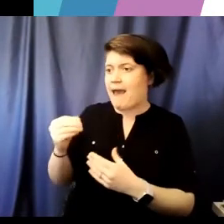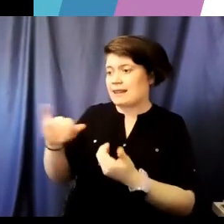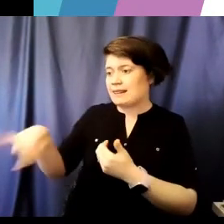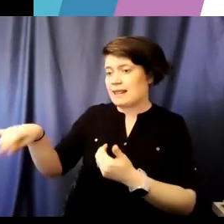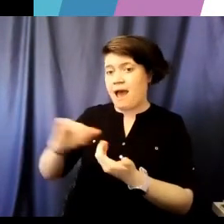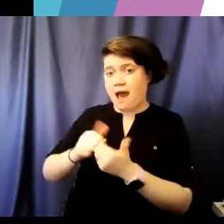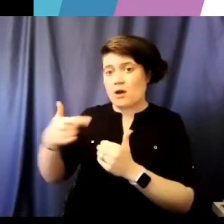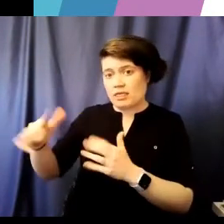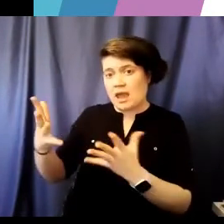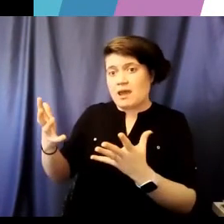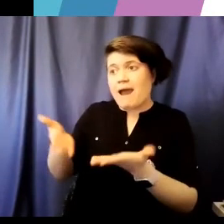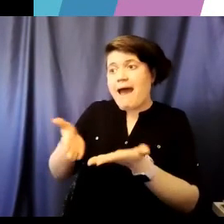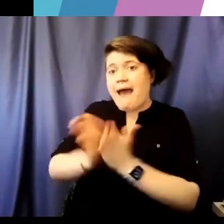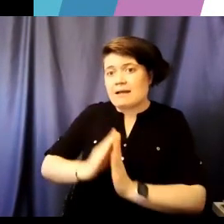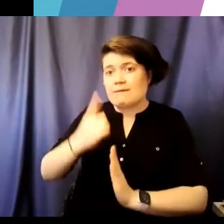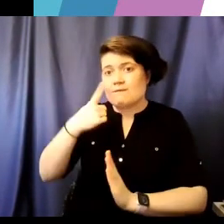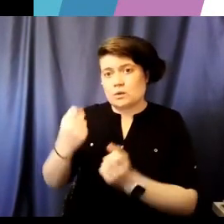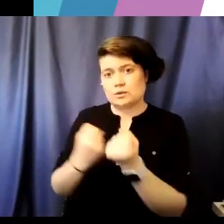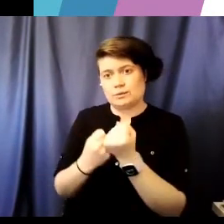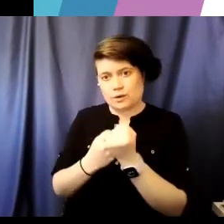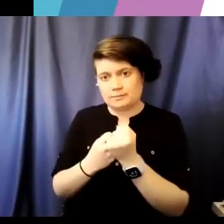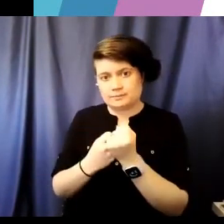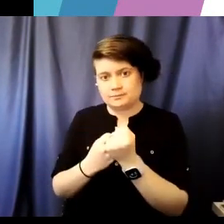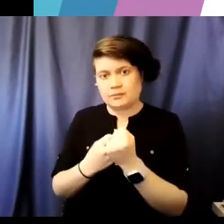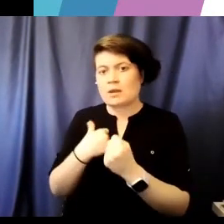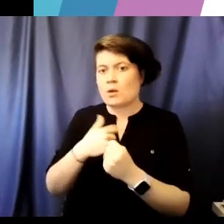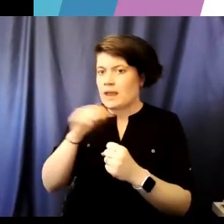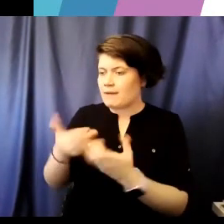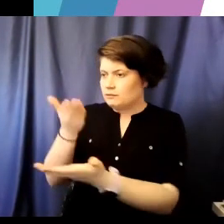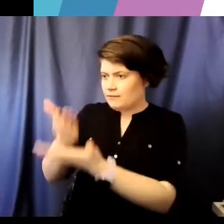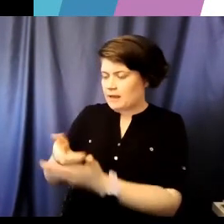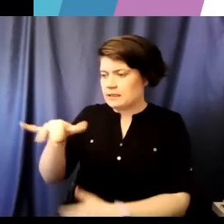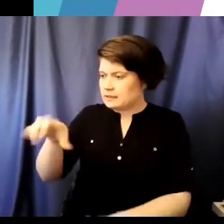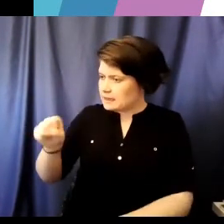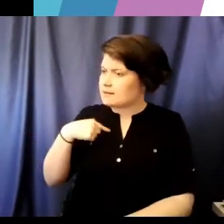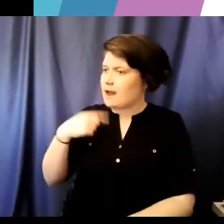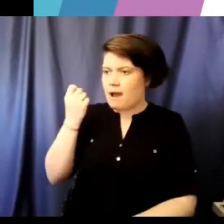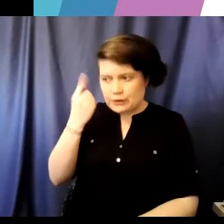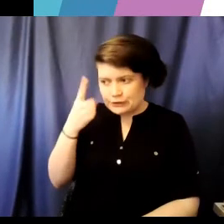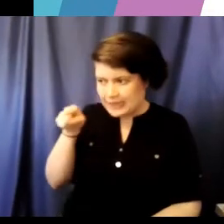we're providing that emotional validation and highlighting their strengths.